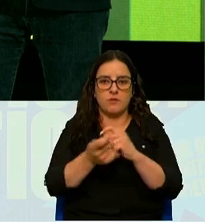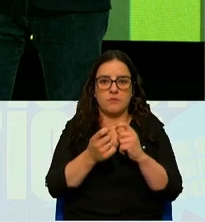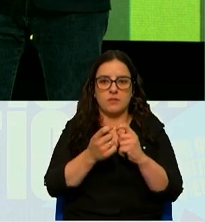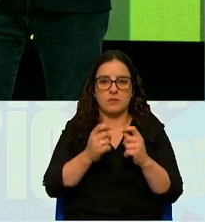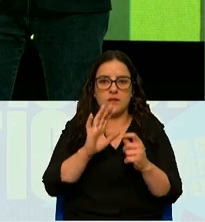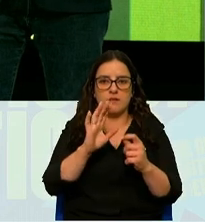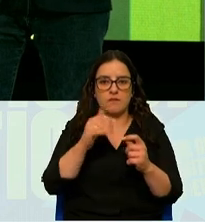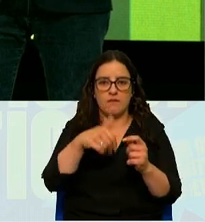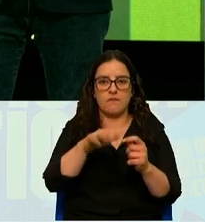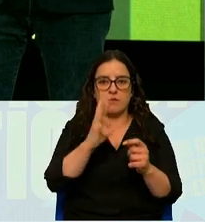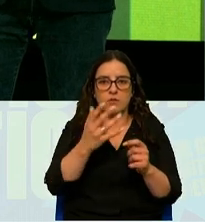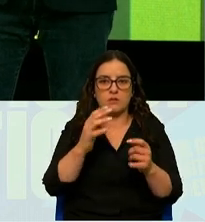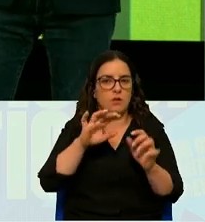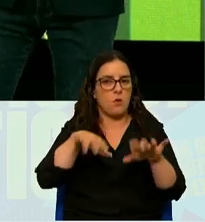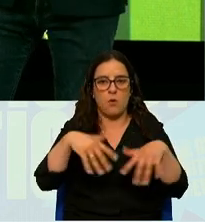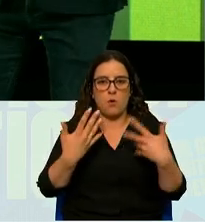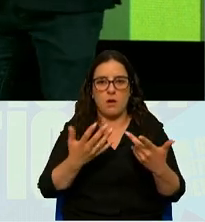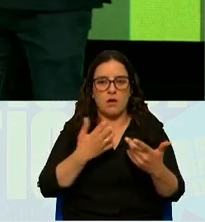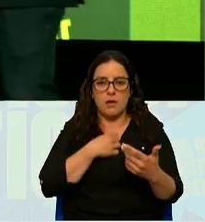you very much.